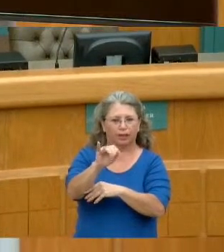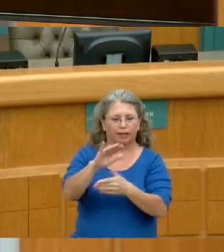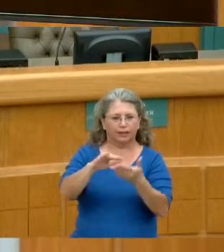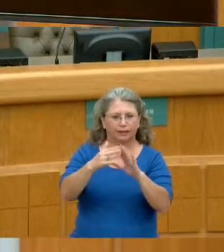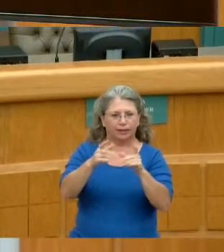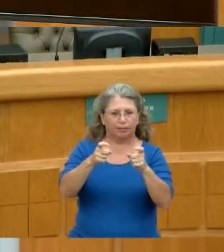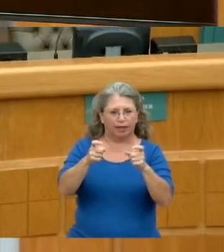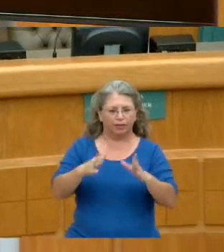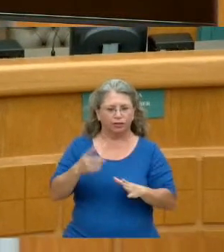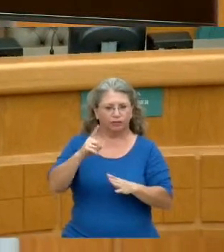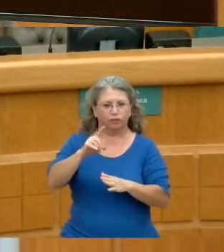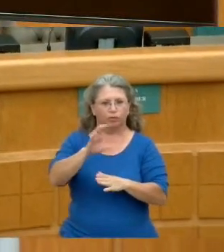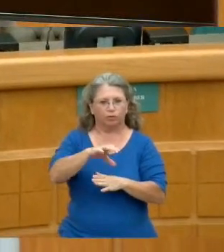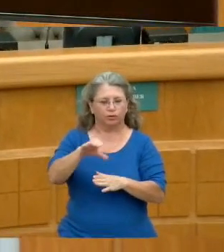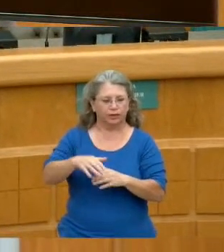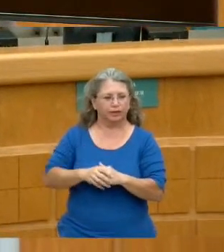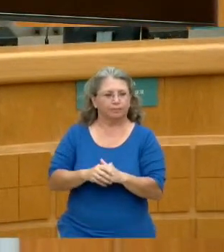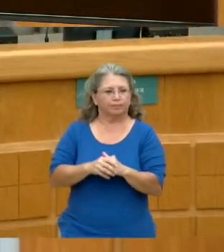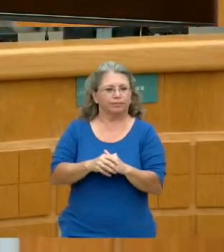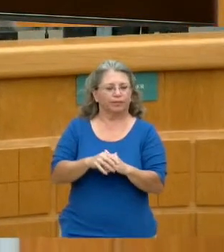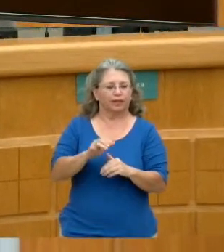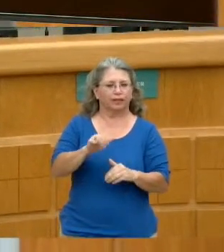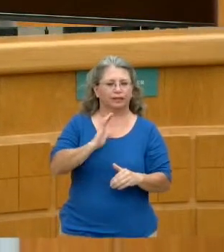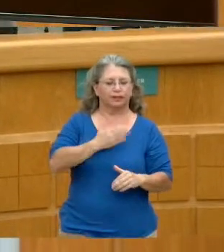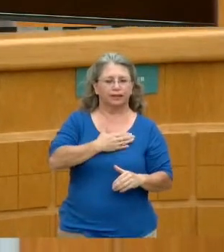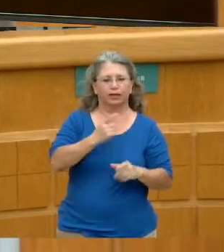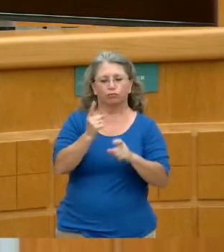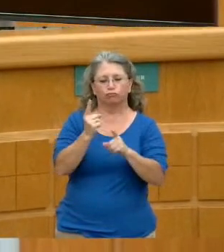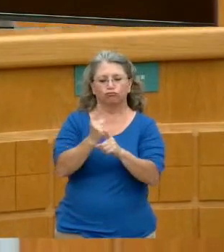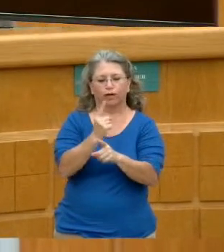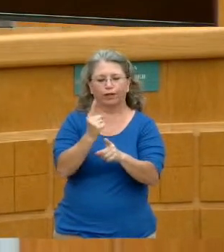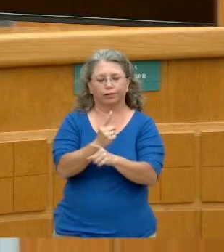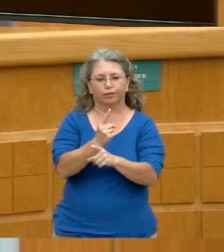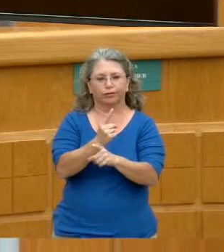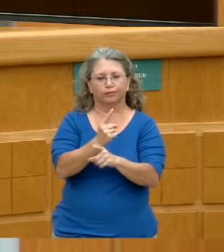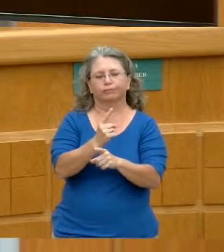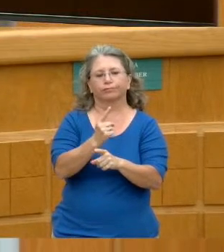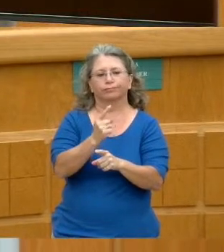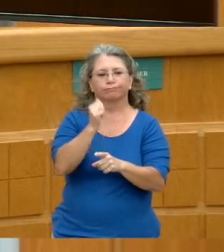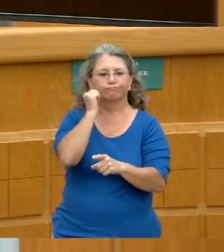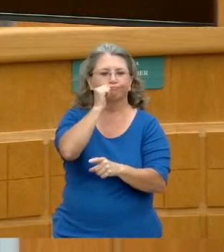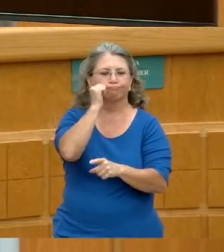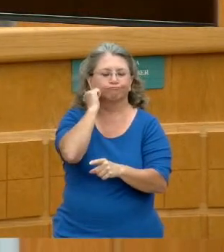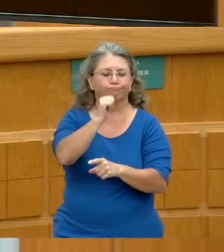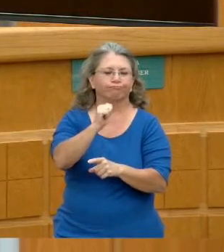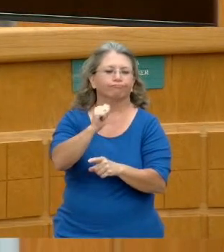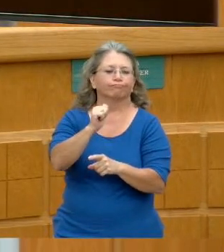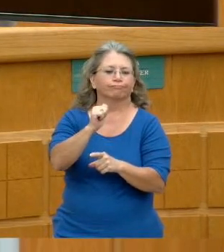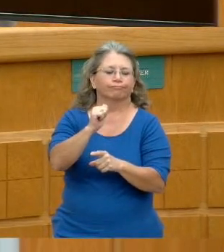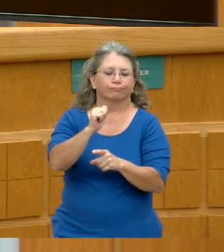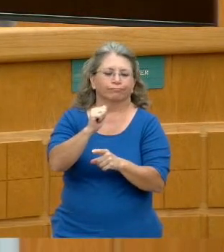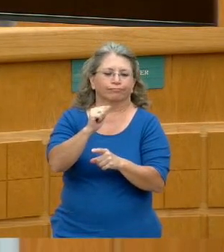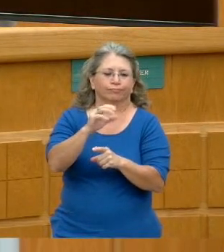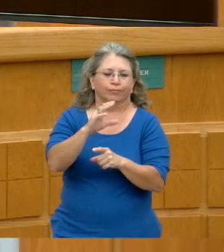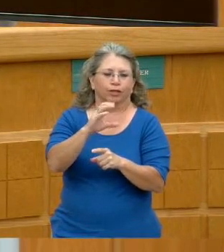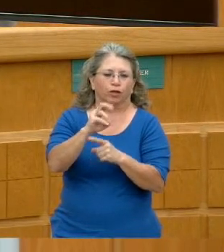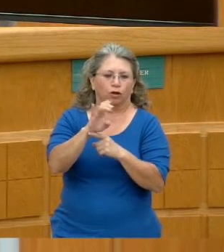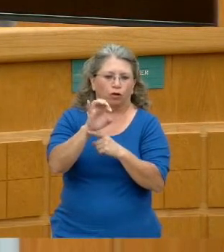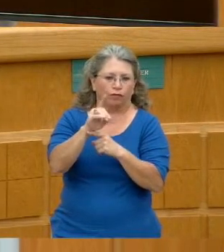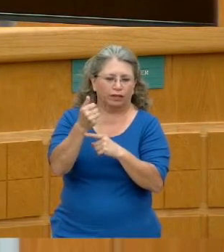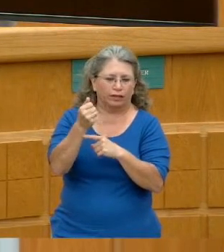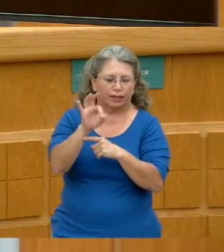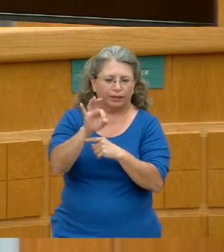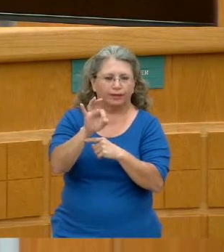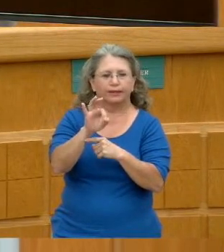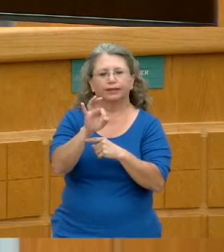Christi, and this is our regular COVID-19 briefing for the community to help the community understand our situation